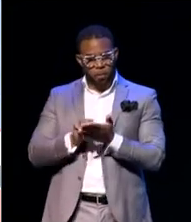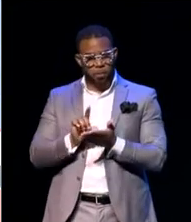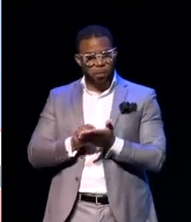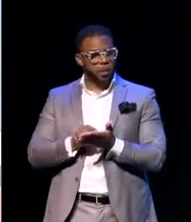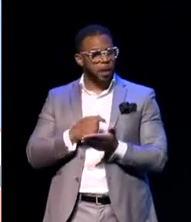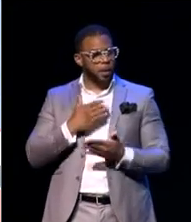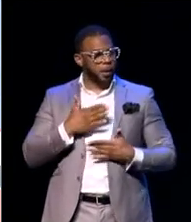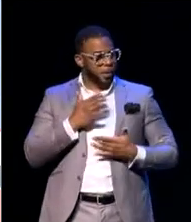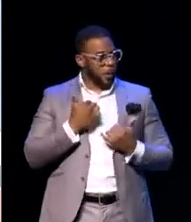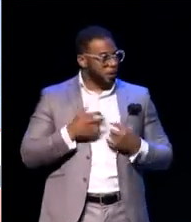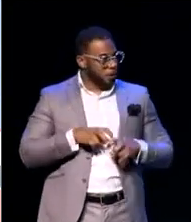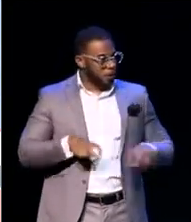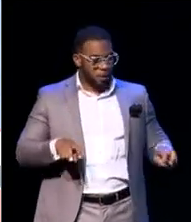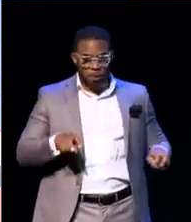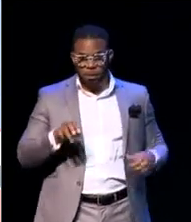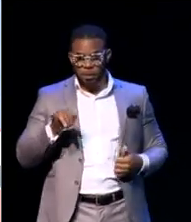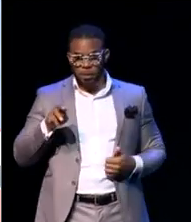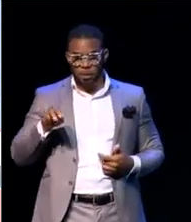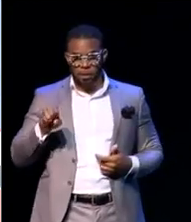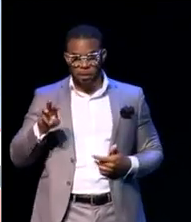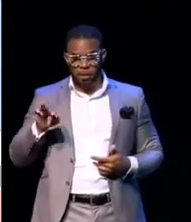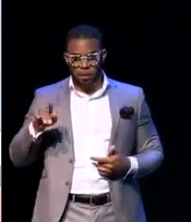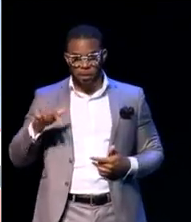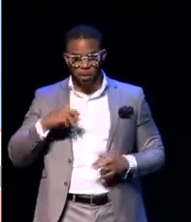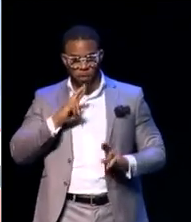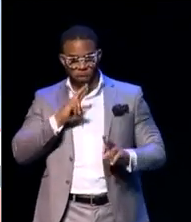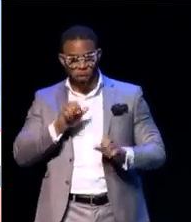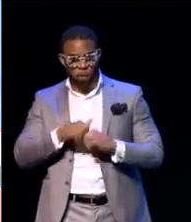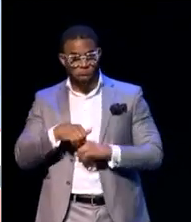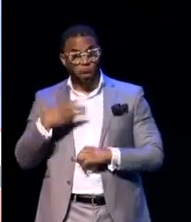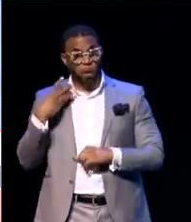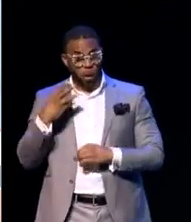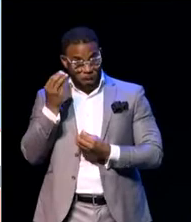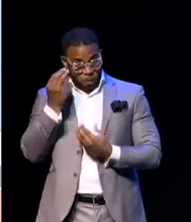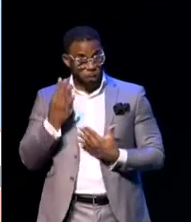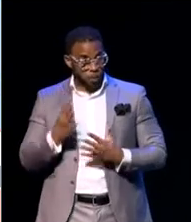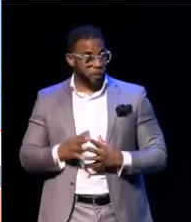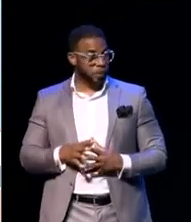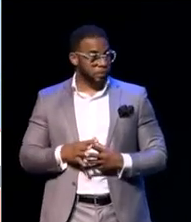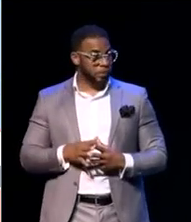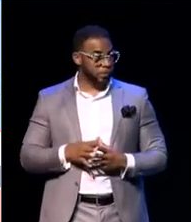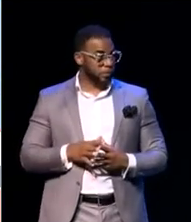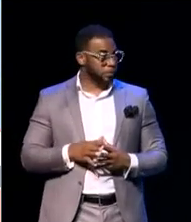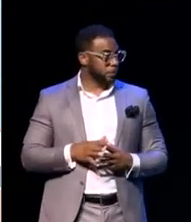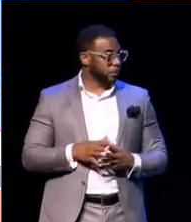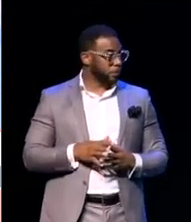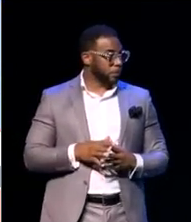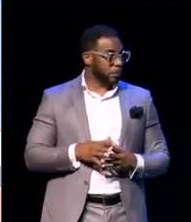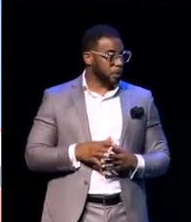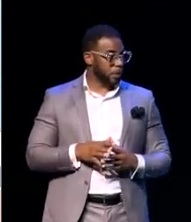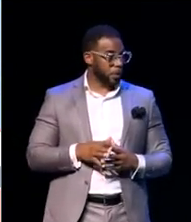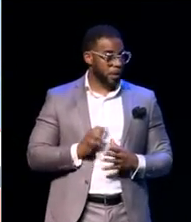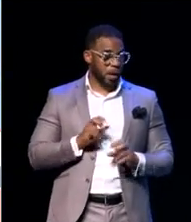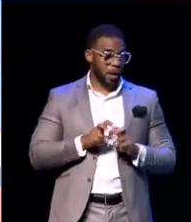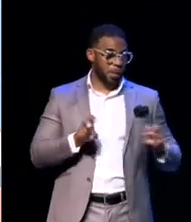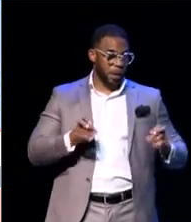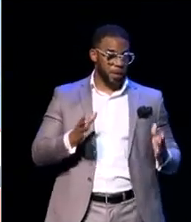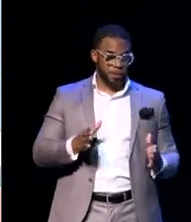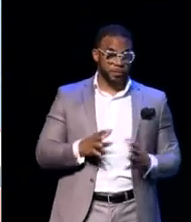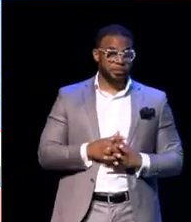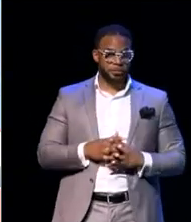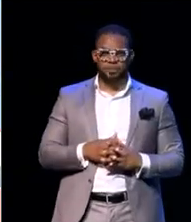us James Wright. I'm a reporter with the Washington Informer. And our